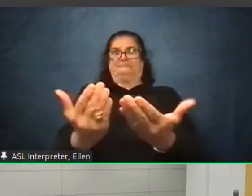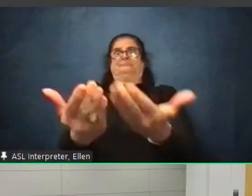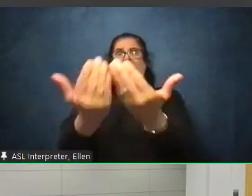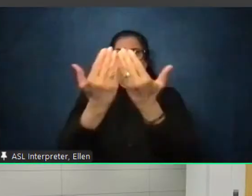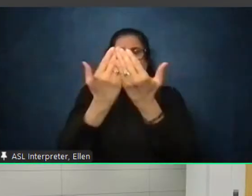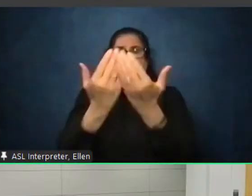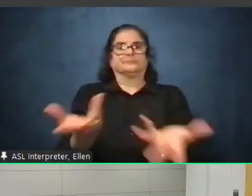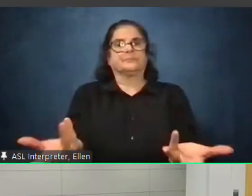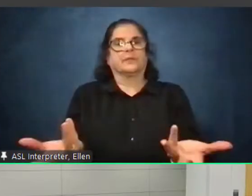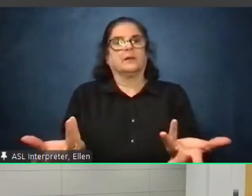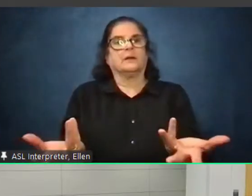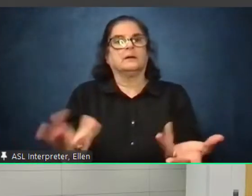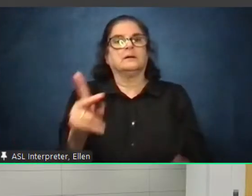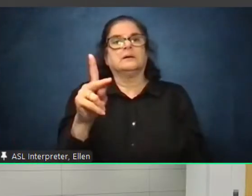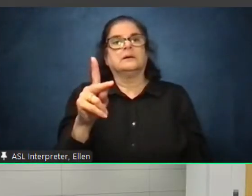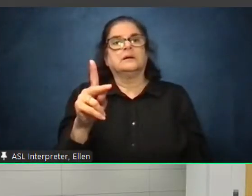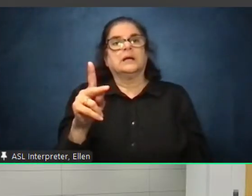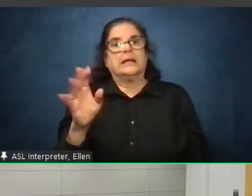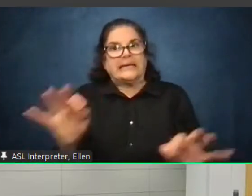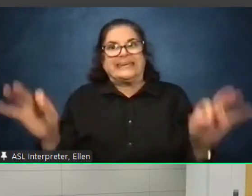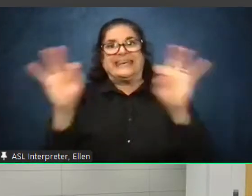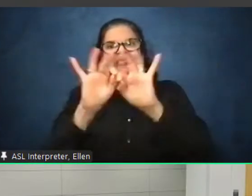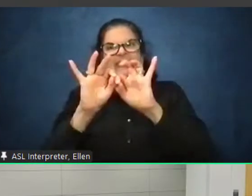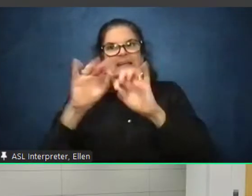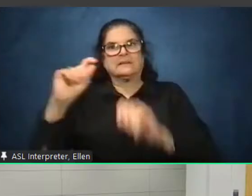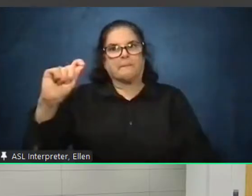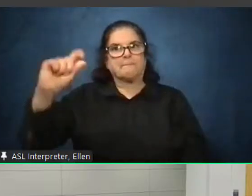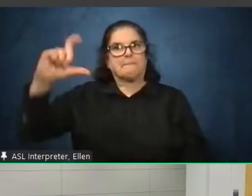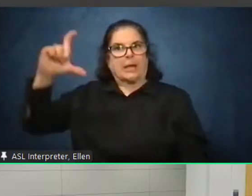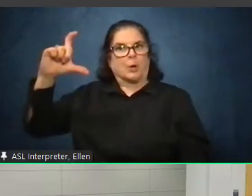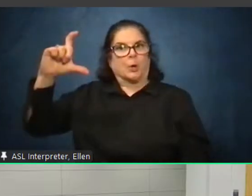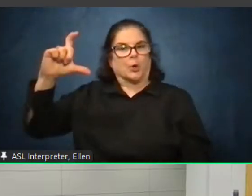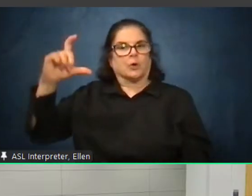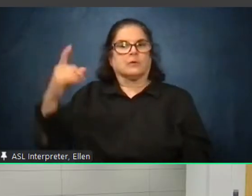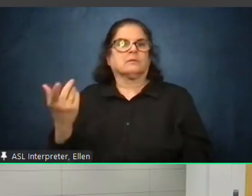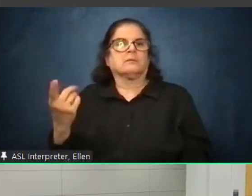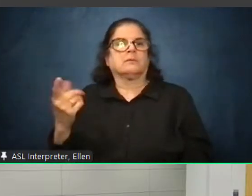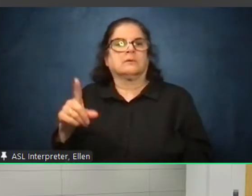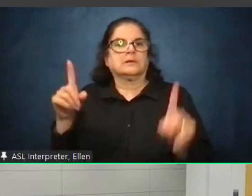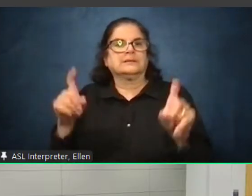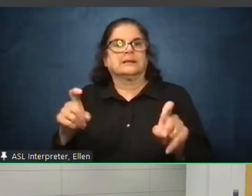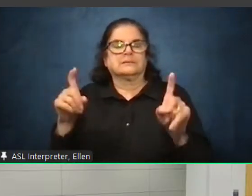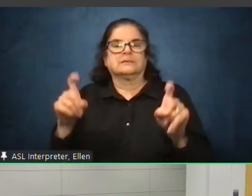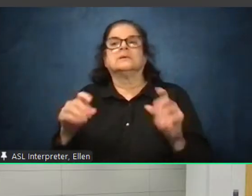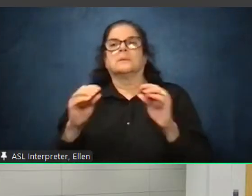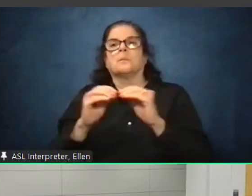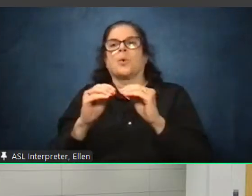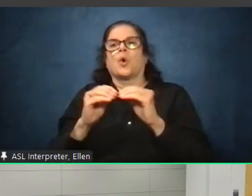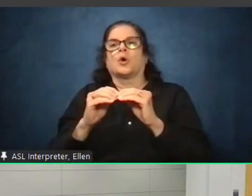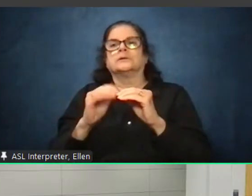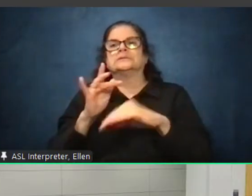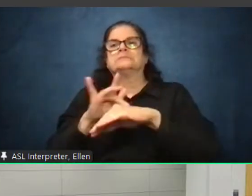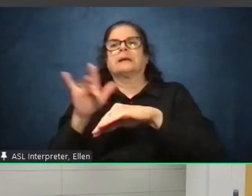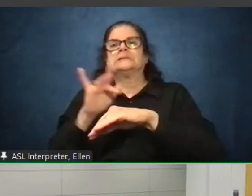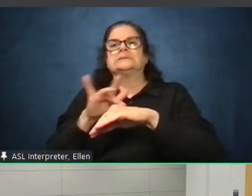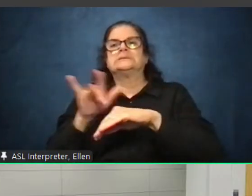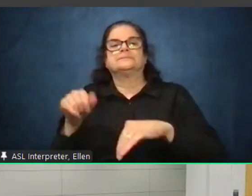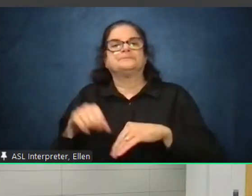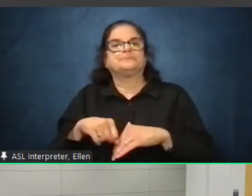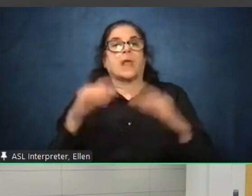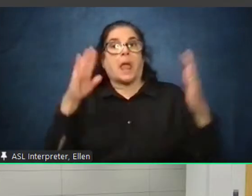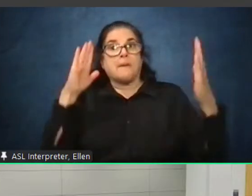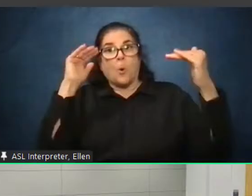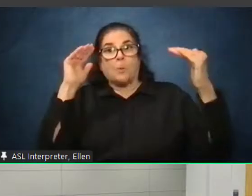key could maybe be a little bit bigger, and how you can test it if you get more space. Yes. So I think hopefully the